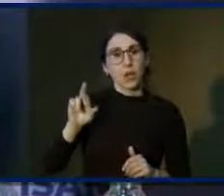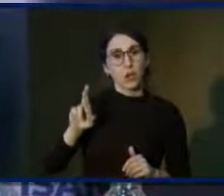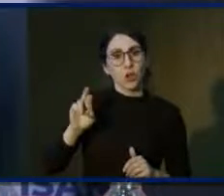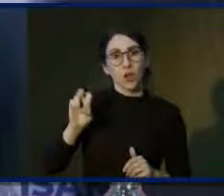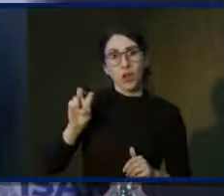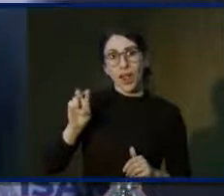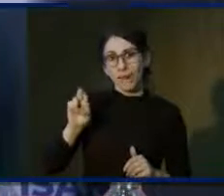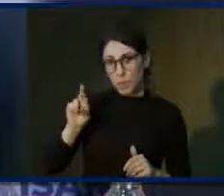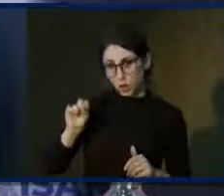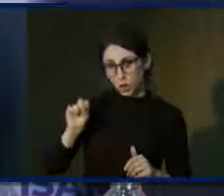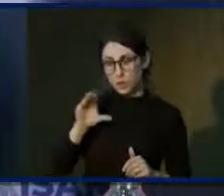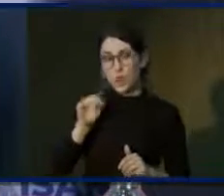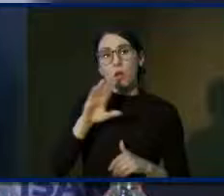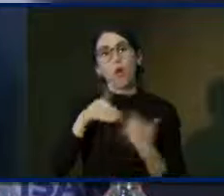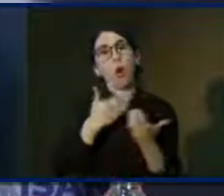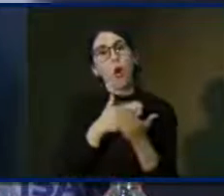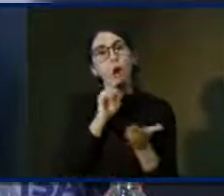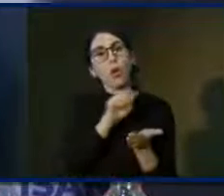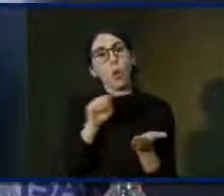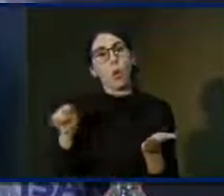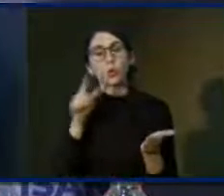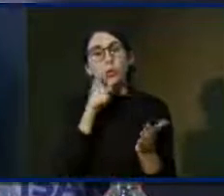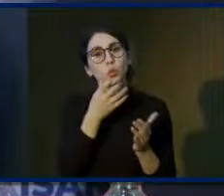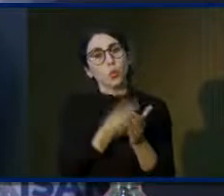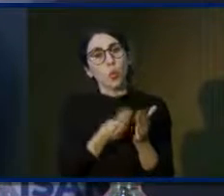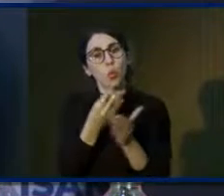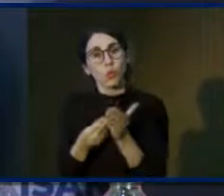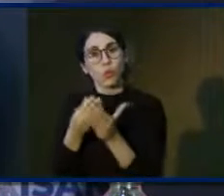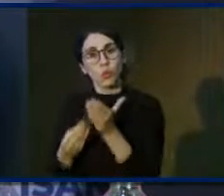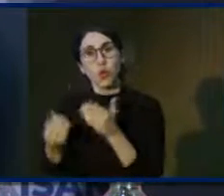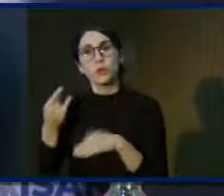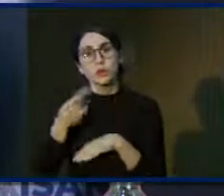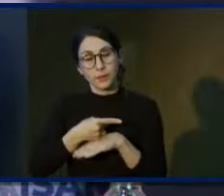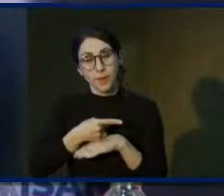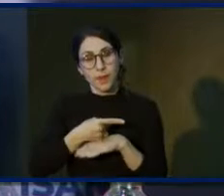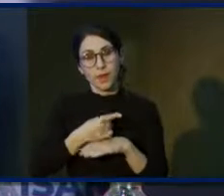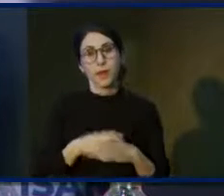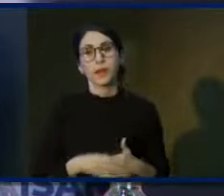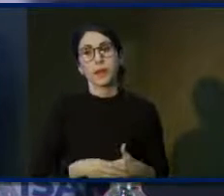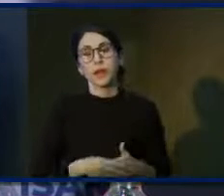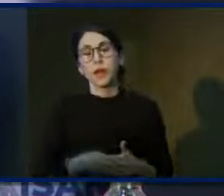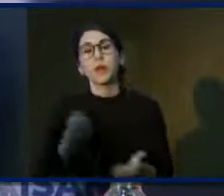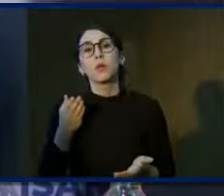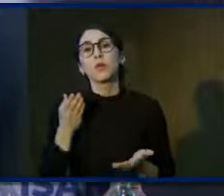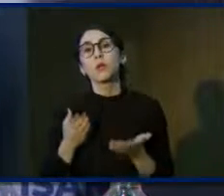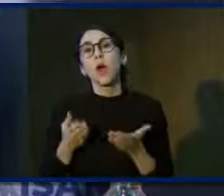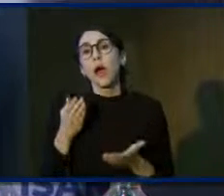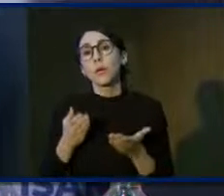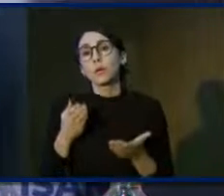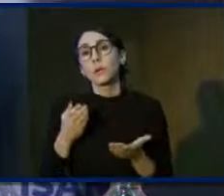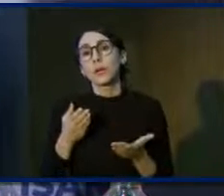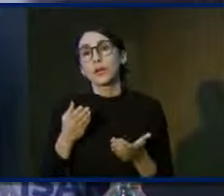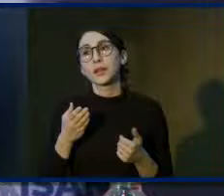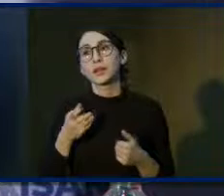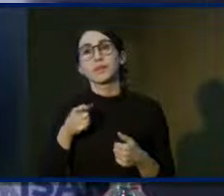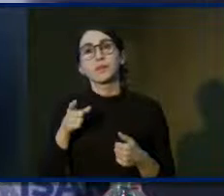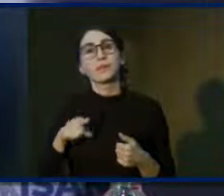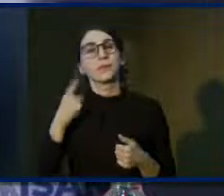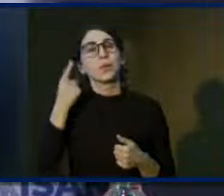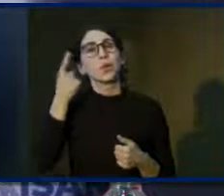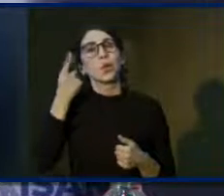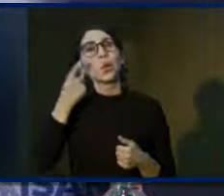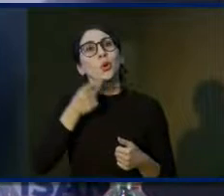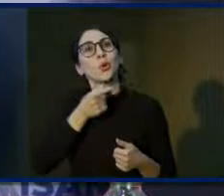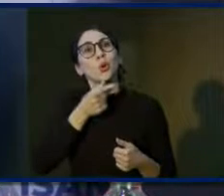that are gone from us today are probably wondering, you know, who dropped